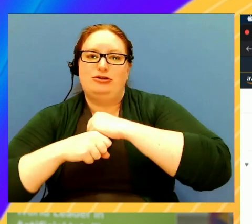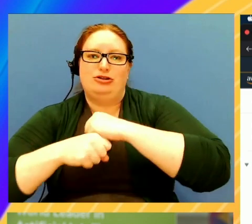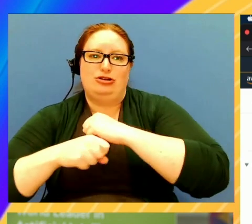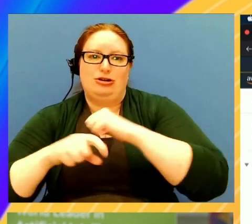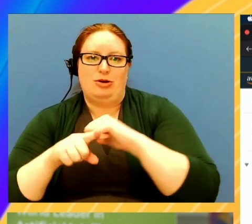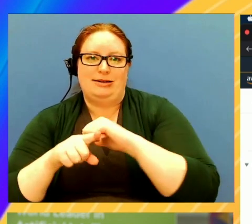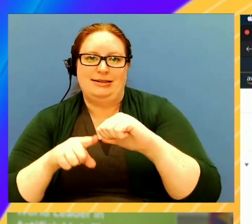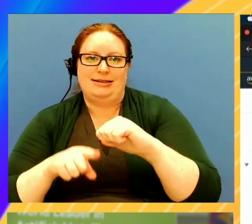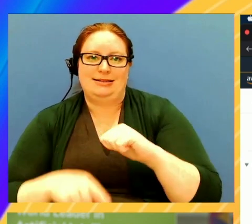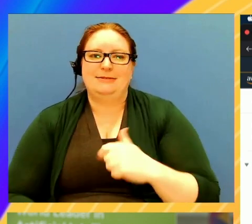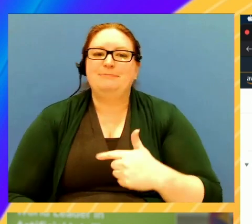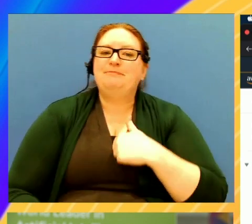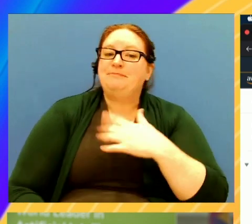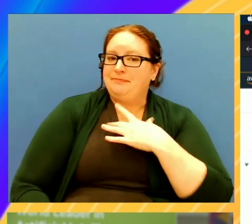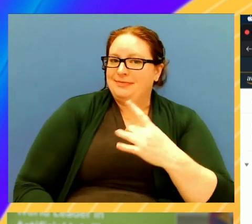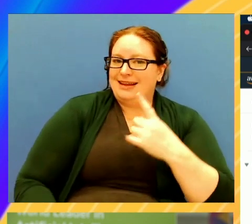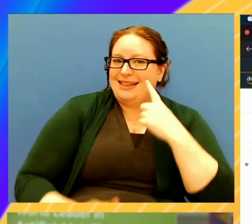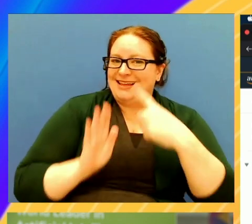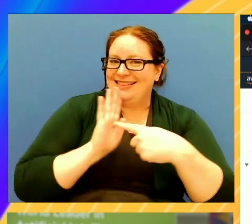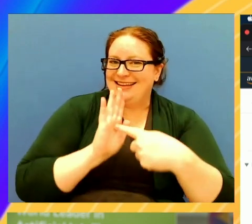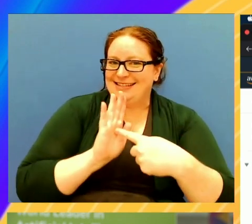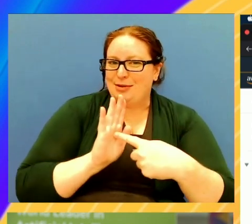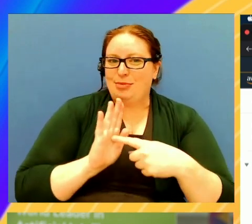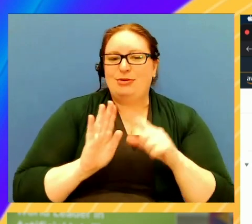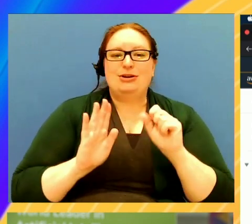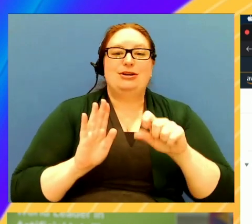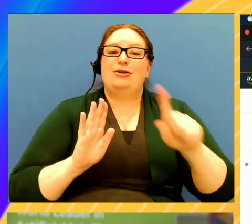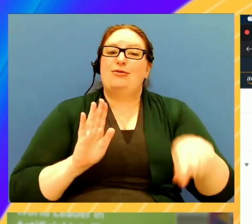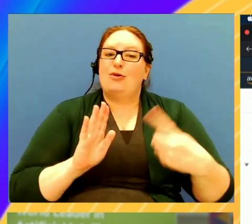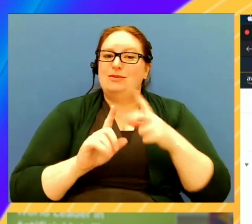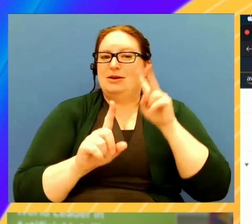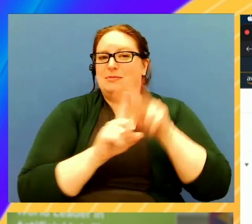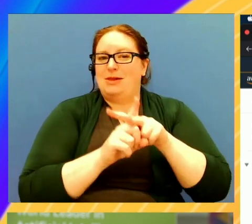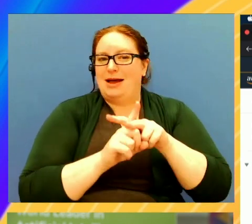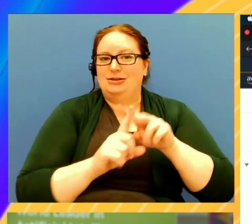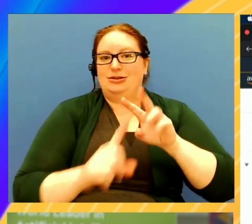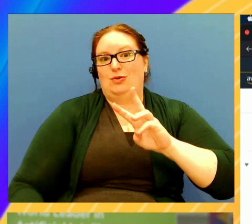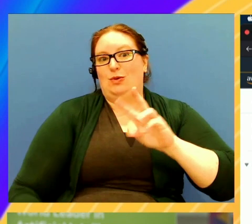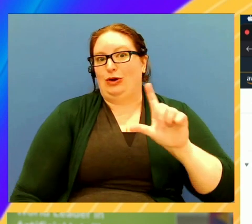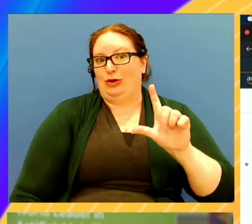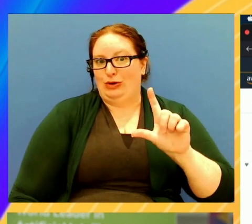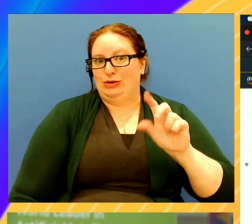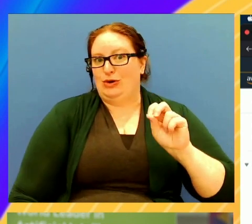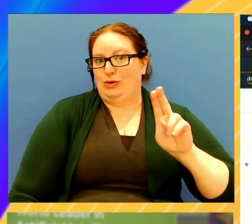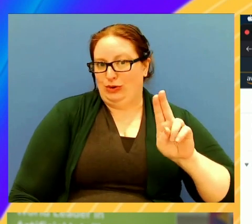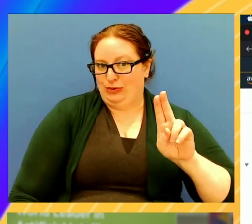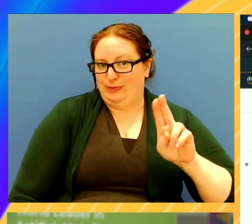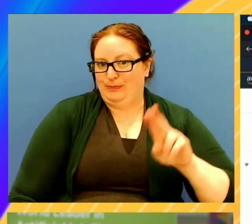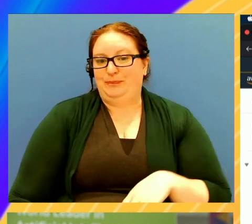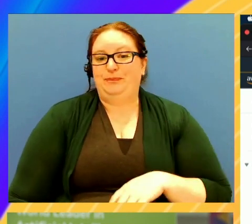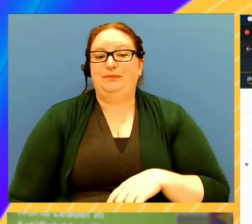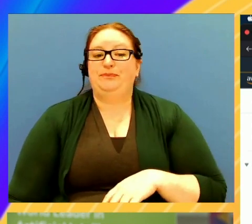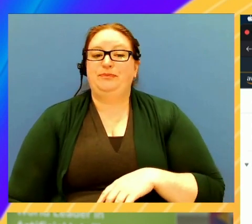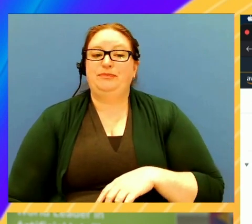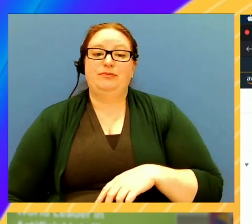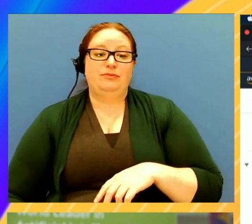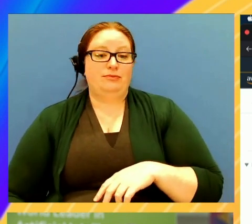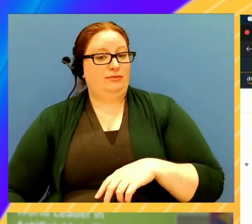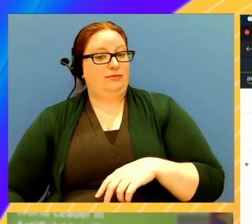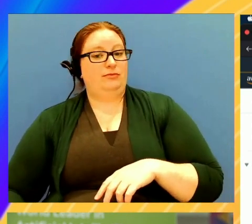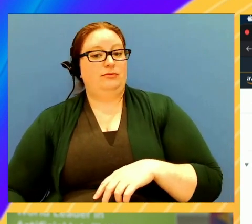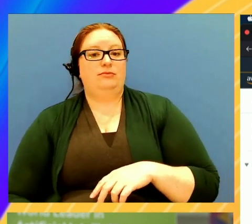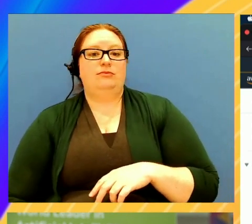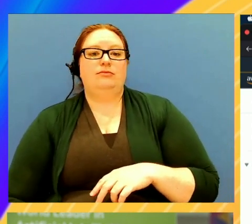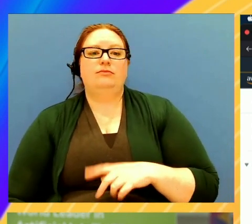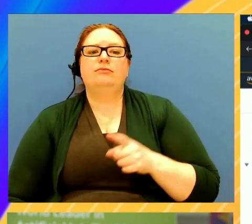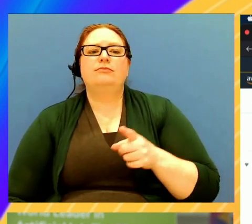example of how you made sure that it could only be applied to the workloads OU. Exactly. Now, Bertie may have